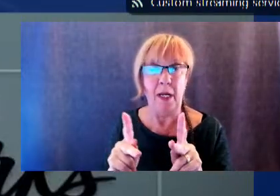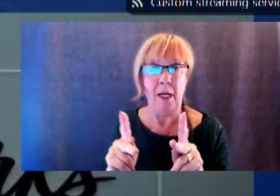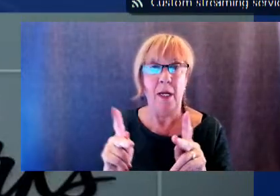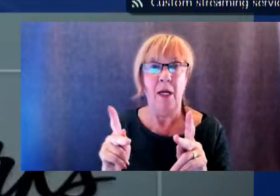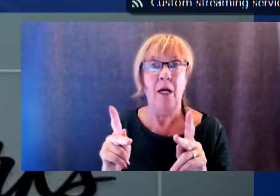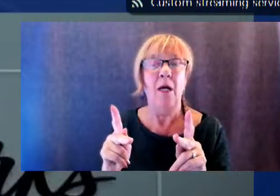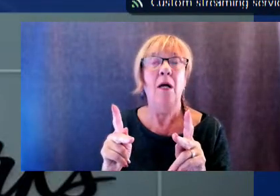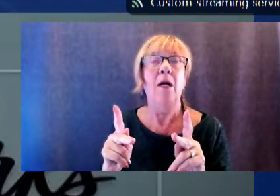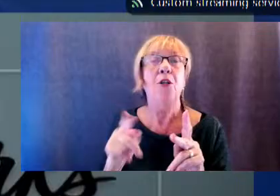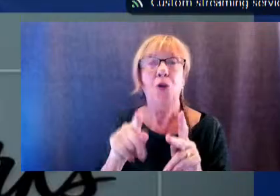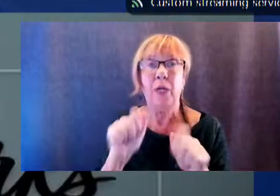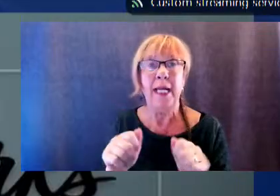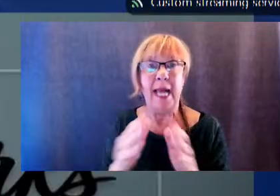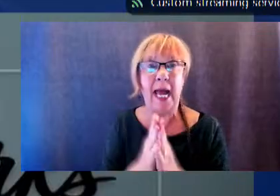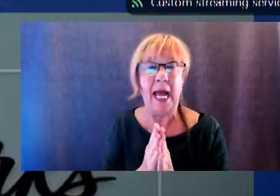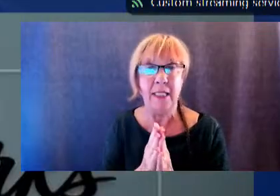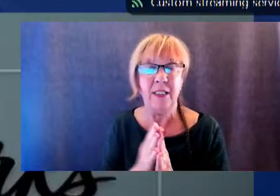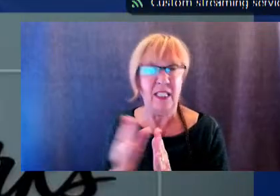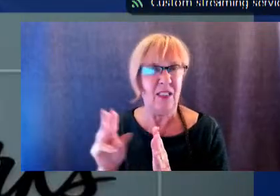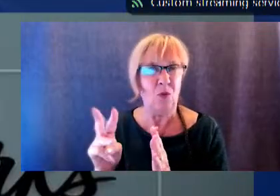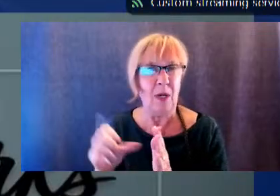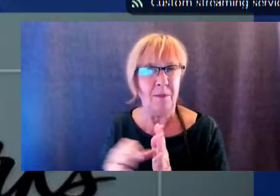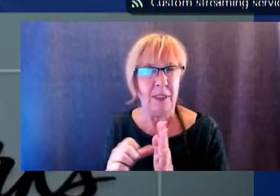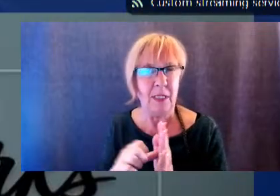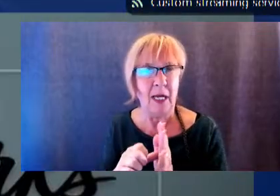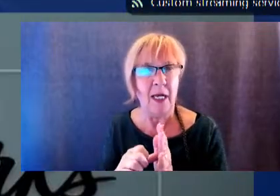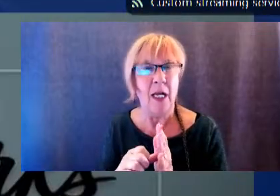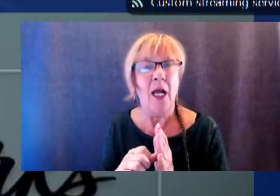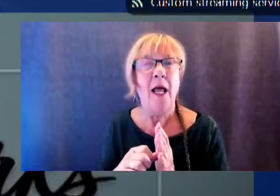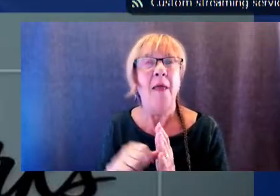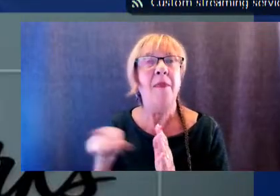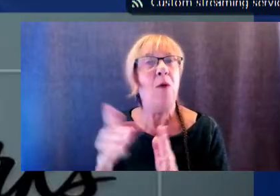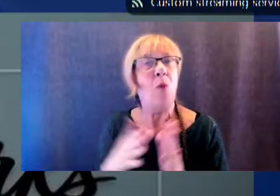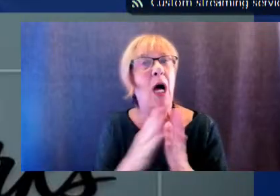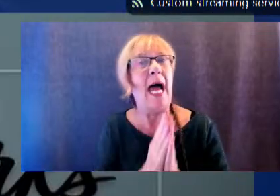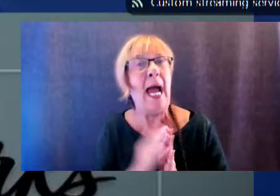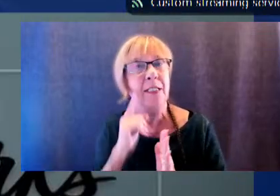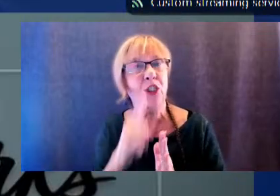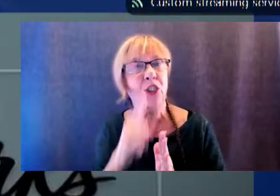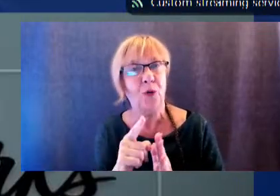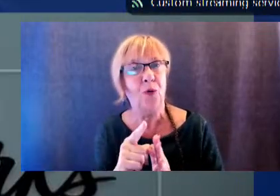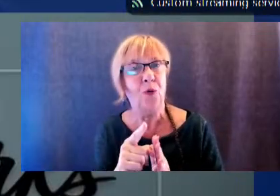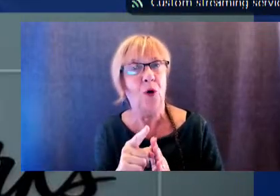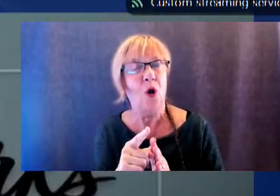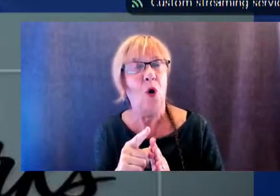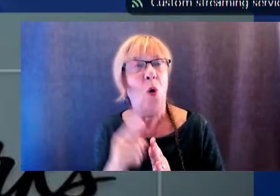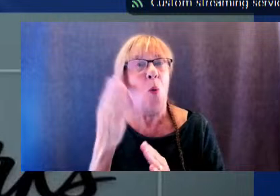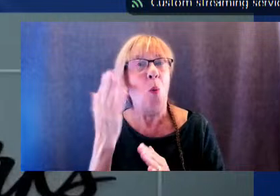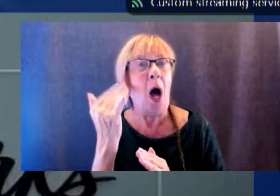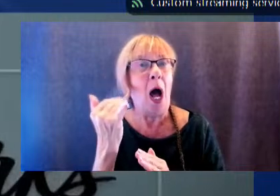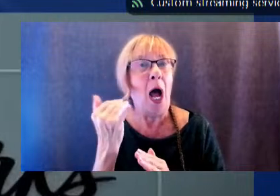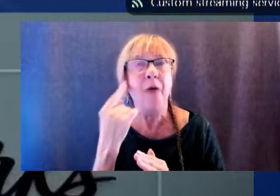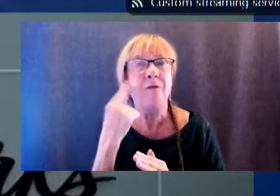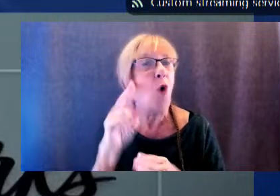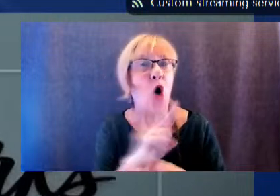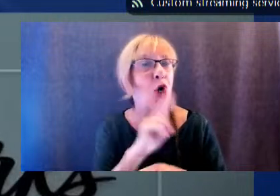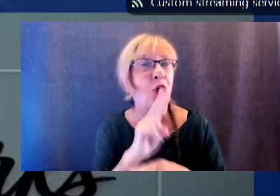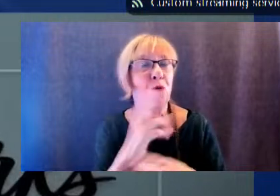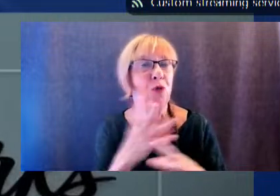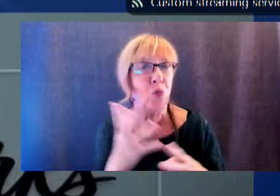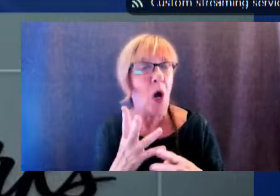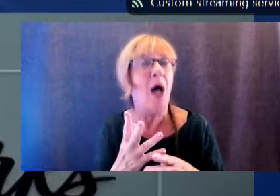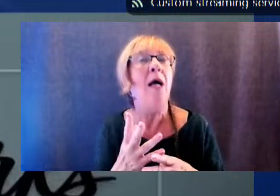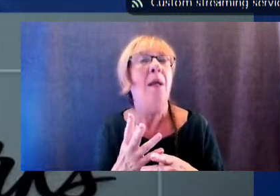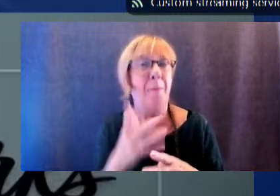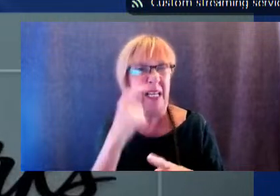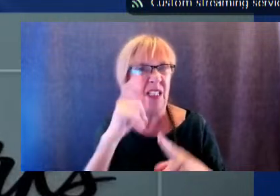for the use, but there's a variety of uses that we can install or issue temp power for construction, for maintaining the